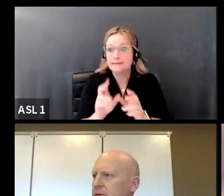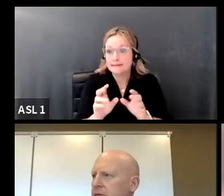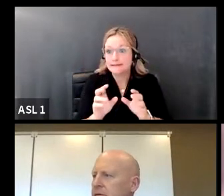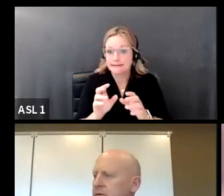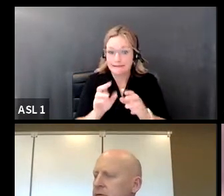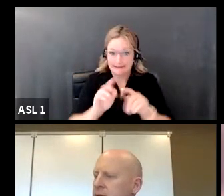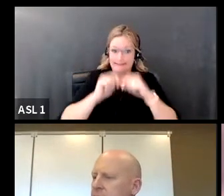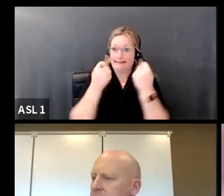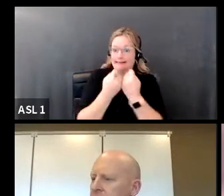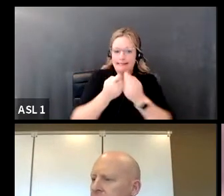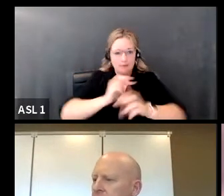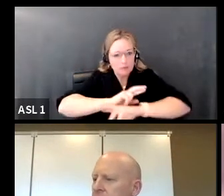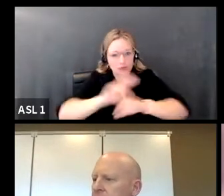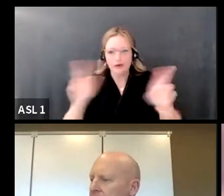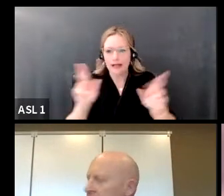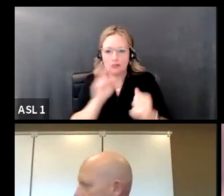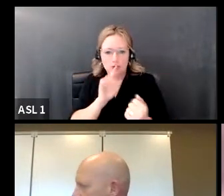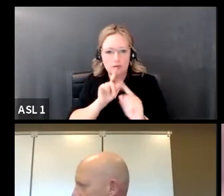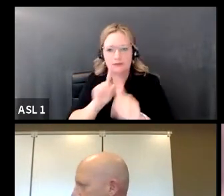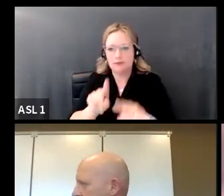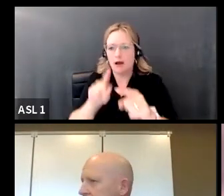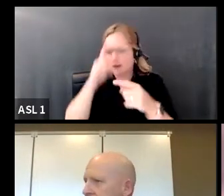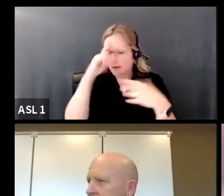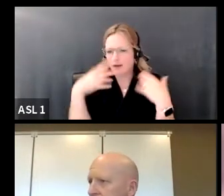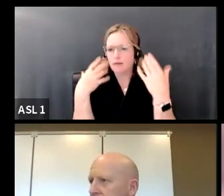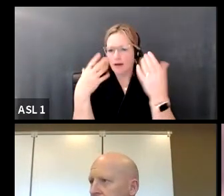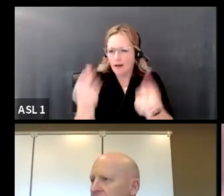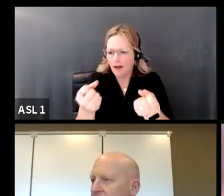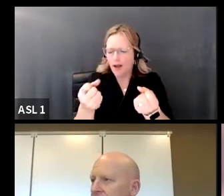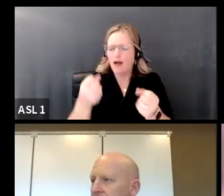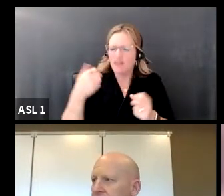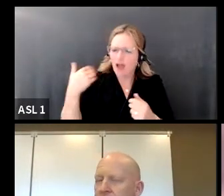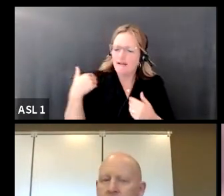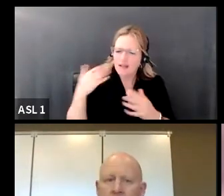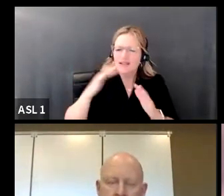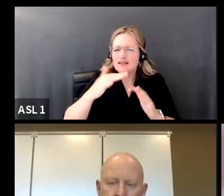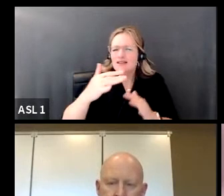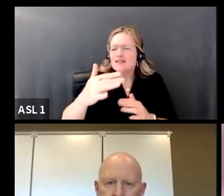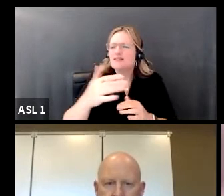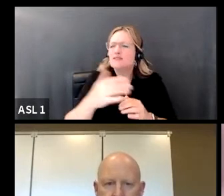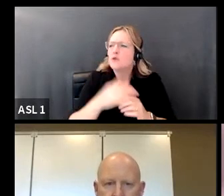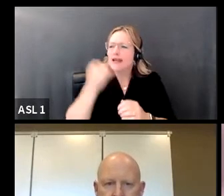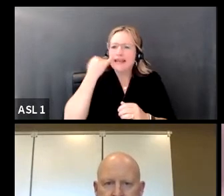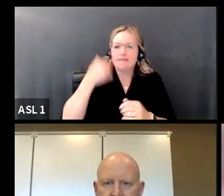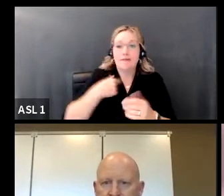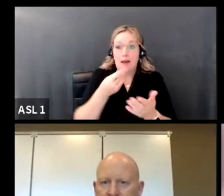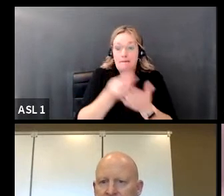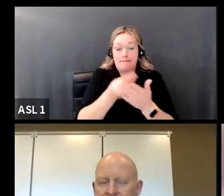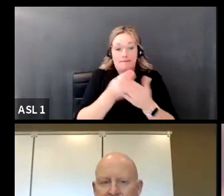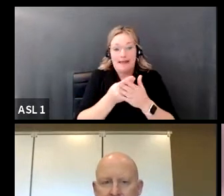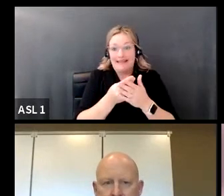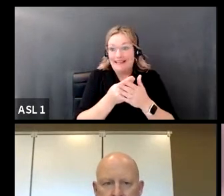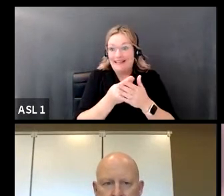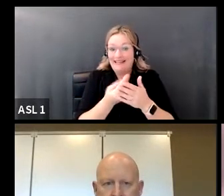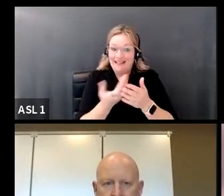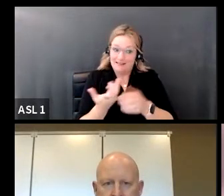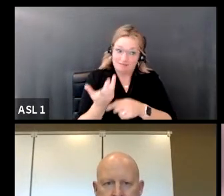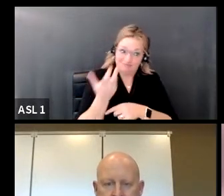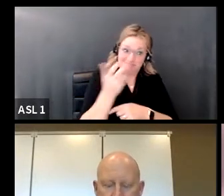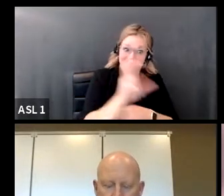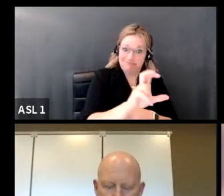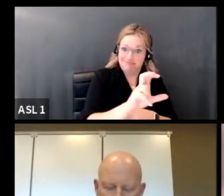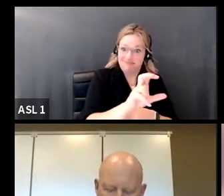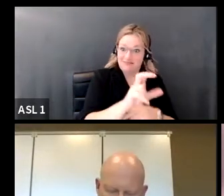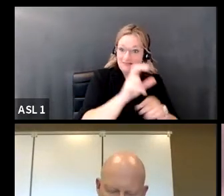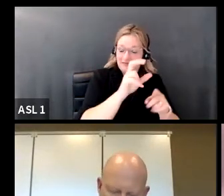now we know and as i think it's been talked about quite a bit that if we remove funding from the police uh